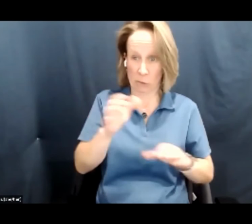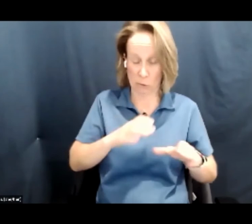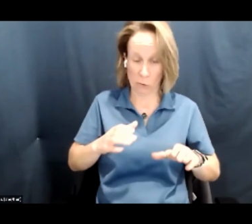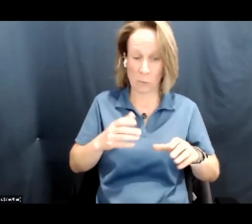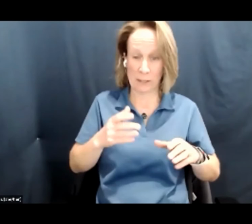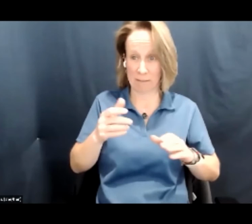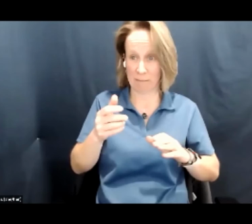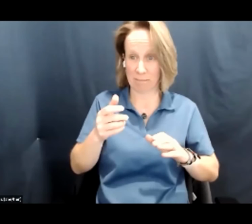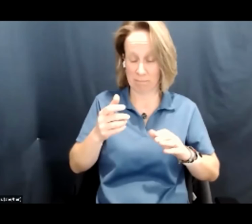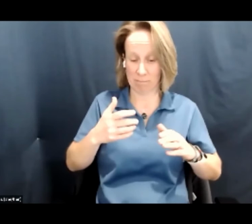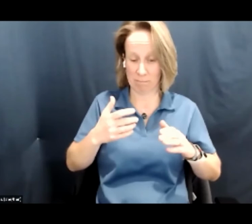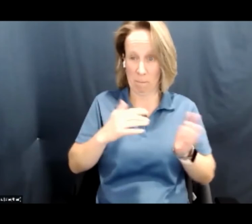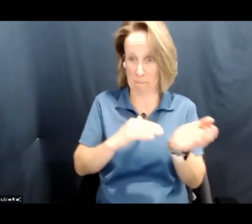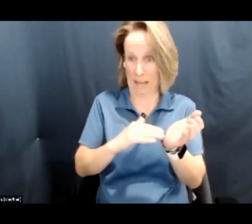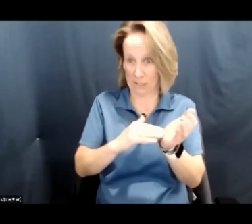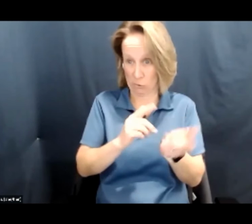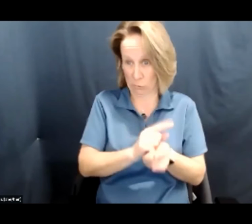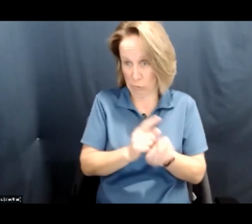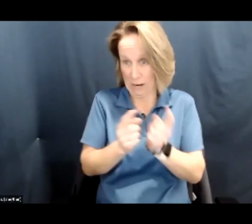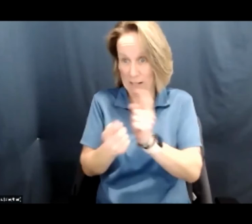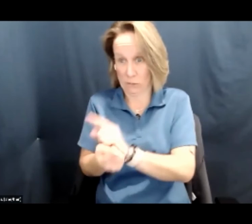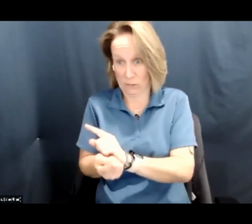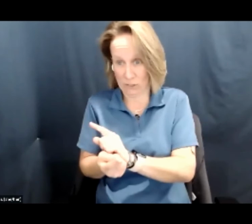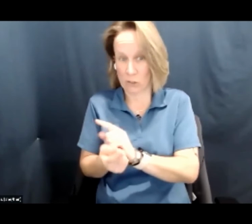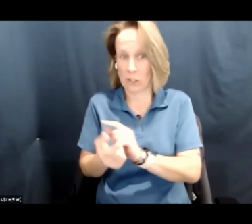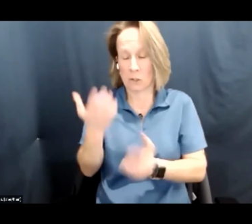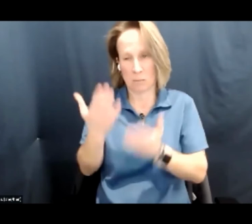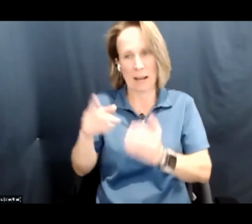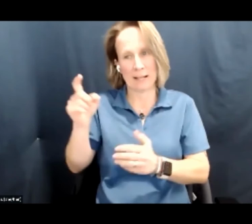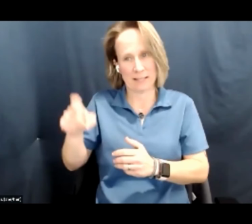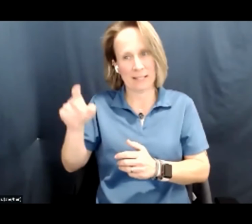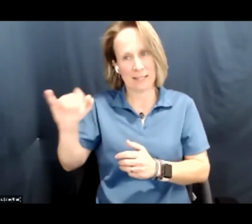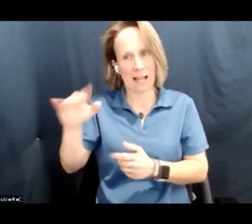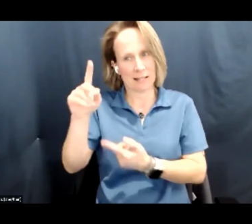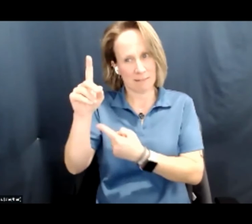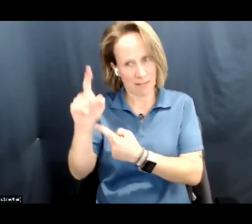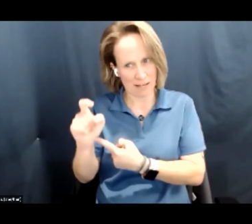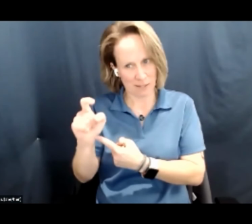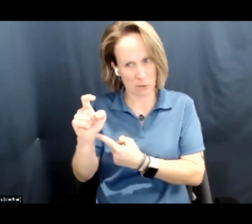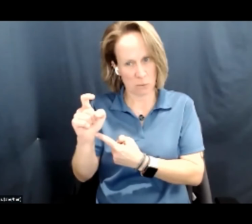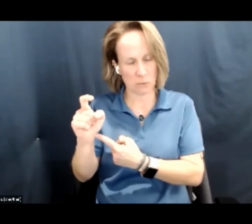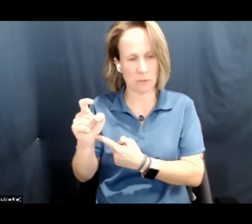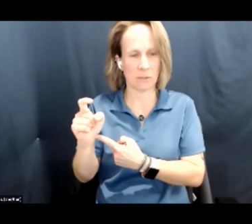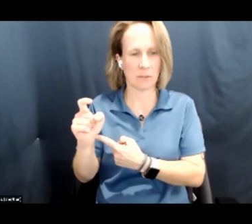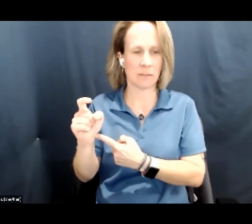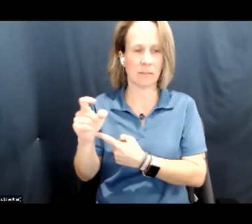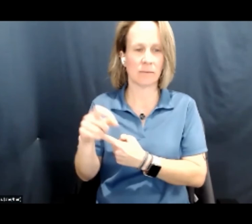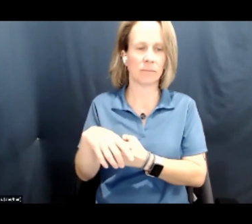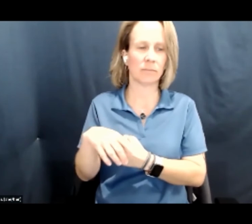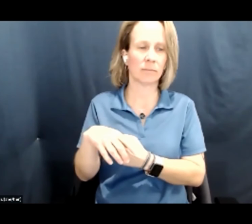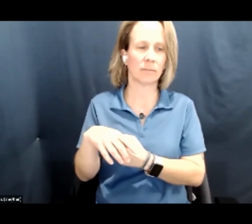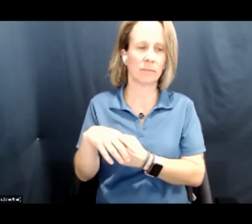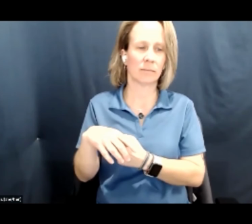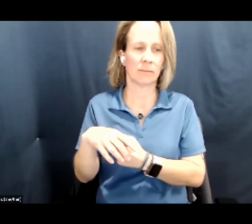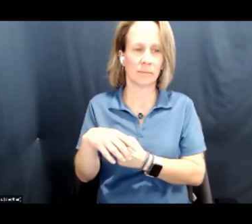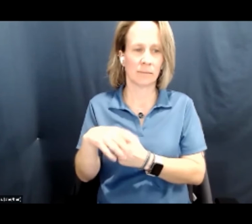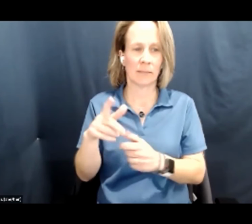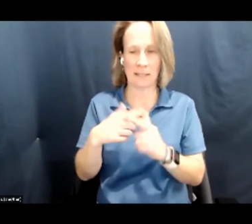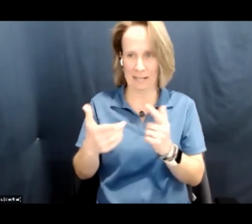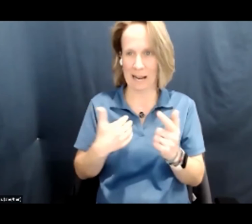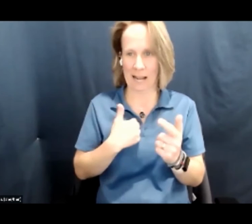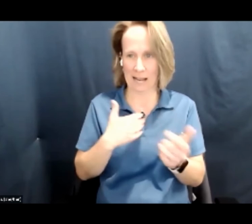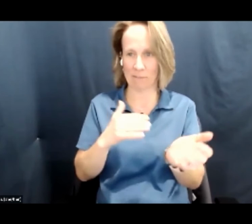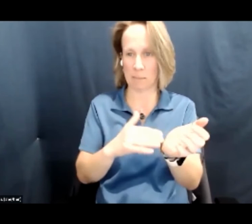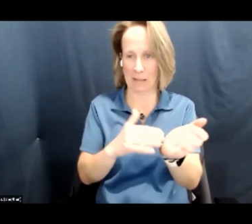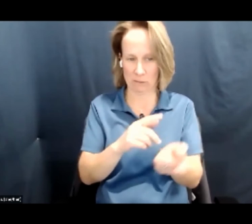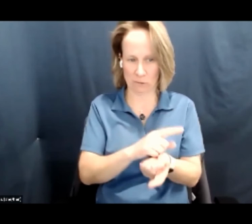there are different types of diagnoses. Someone may need to go through medical transition, but it really depends on the person